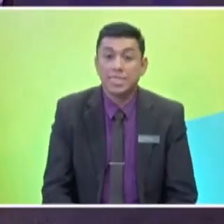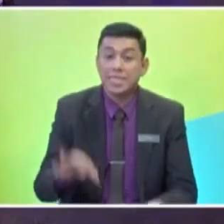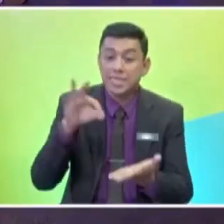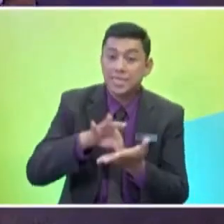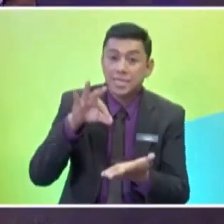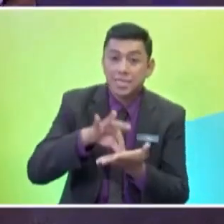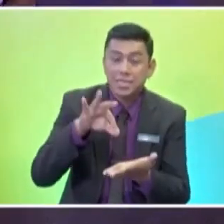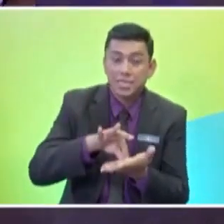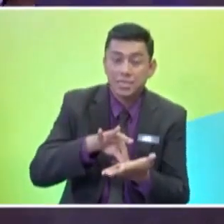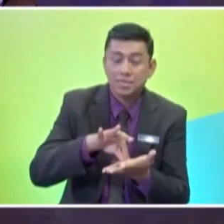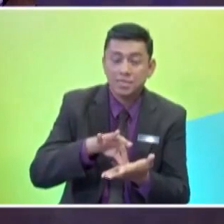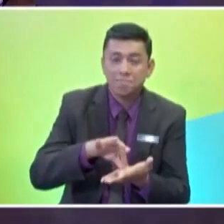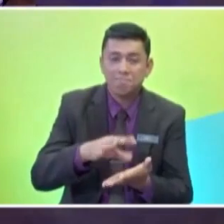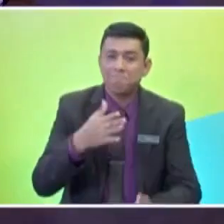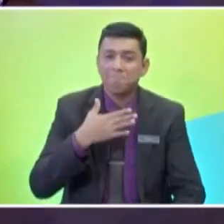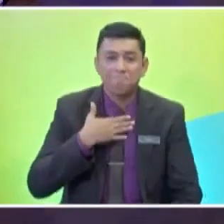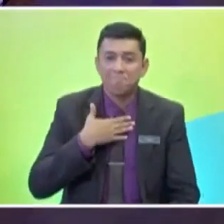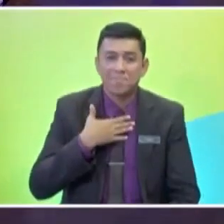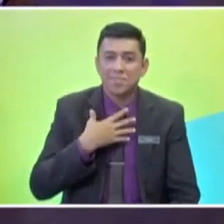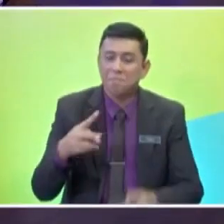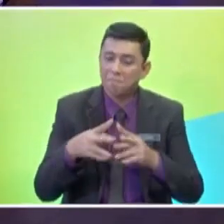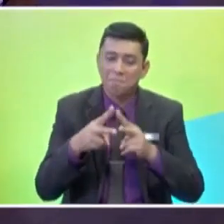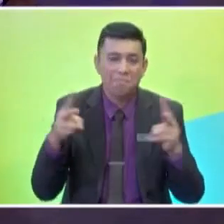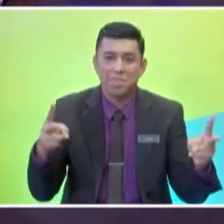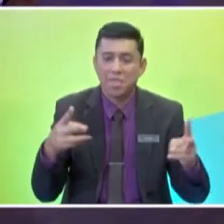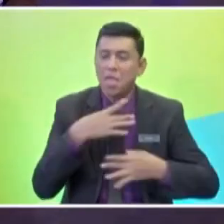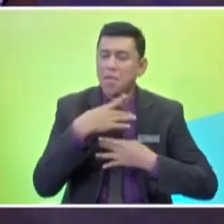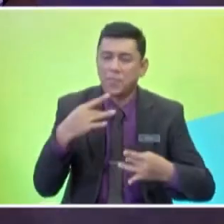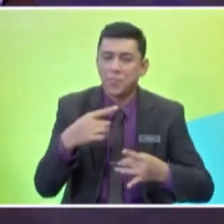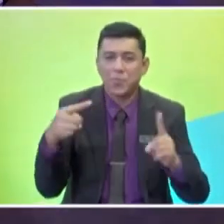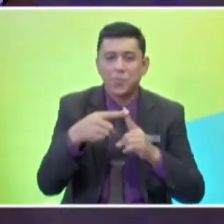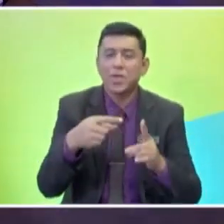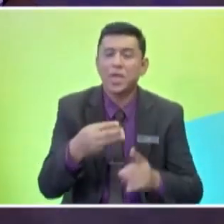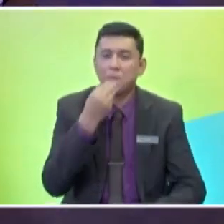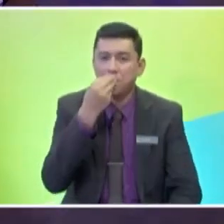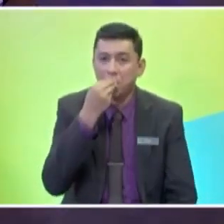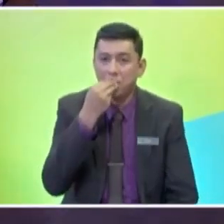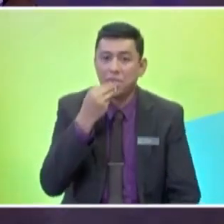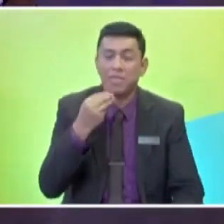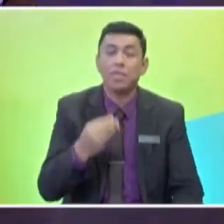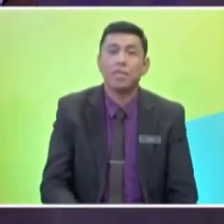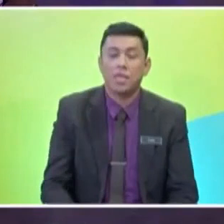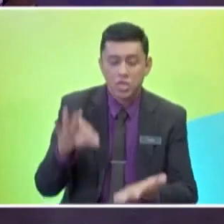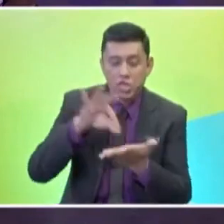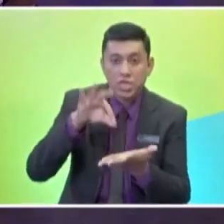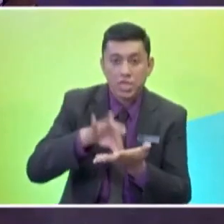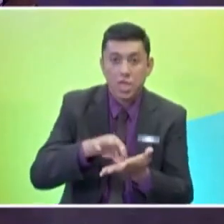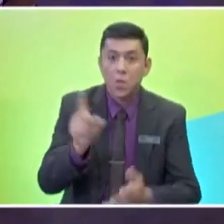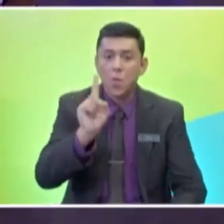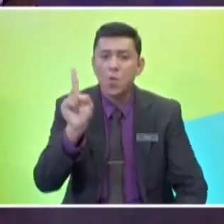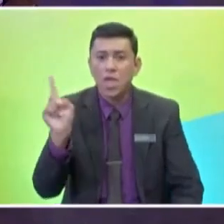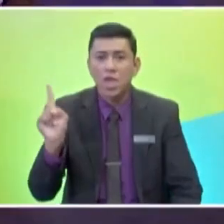my favorite food. Where is the chicken? Where's the chicken? Chicken, where are you?